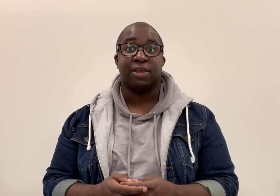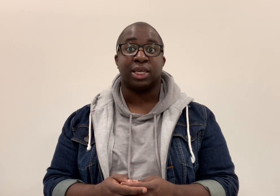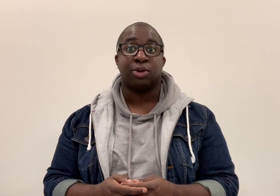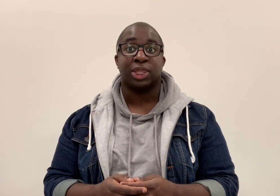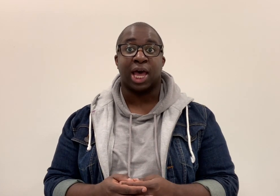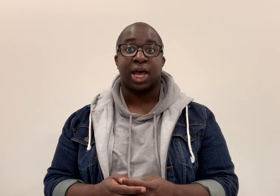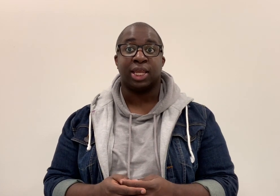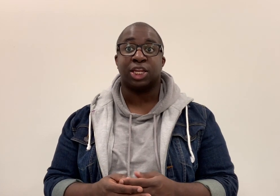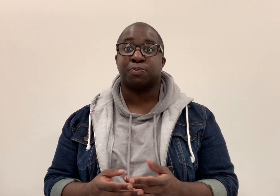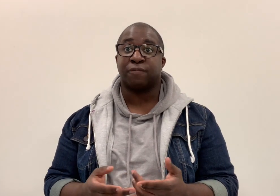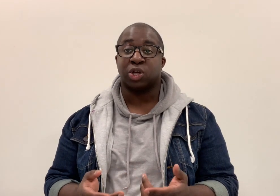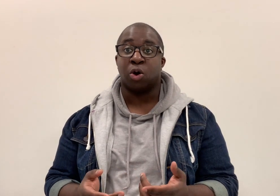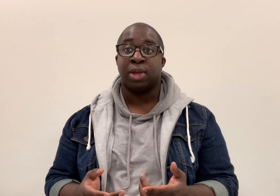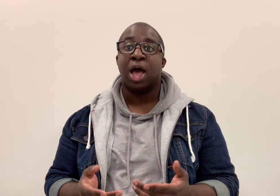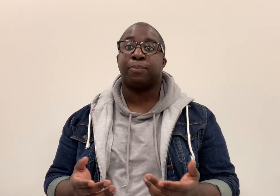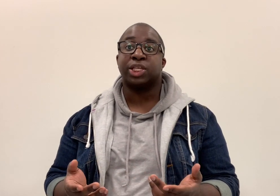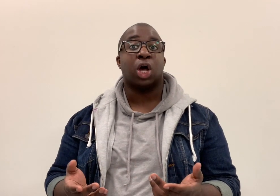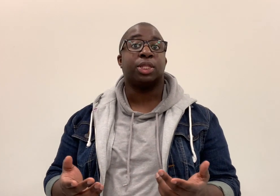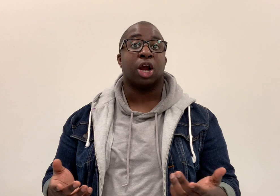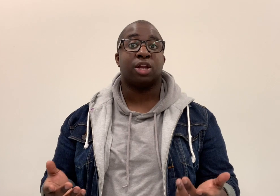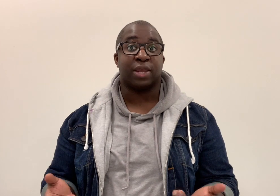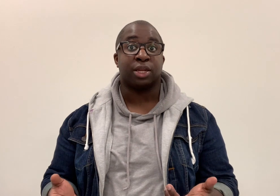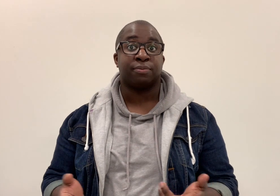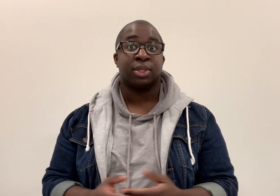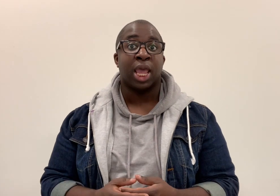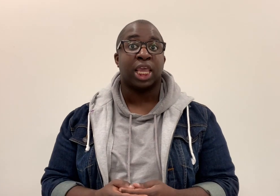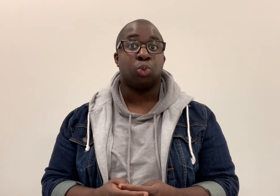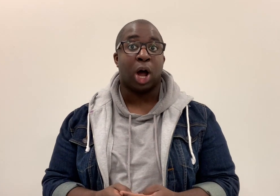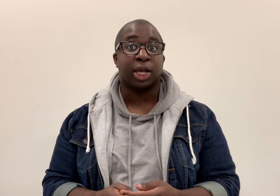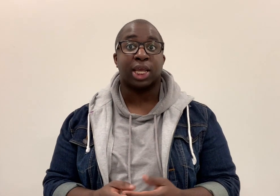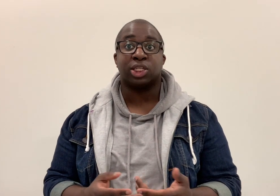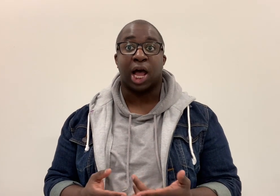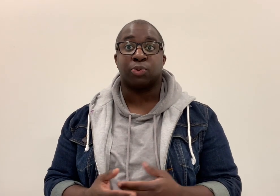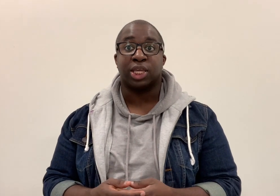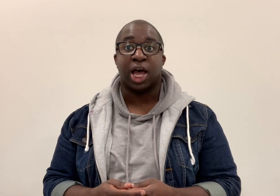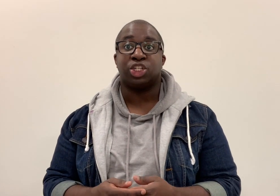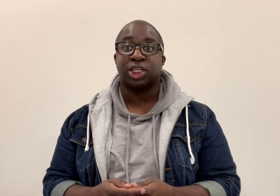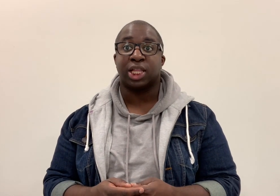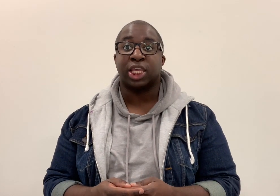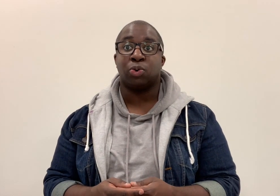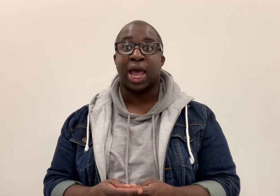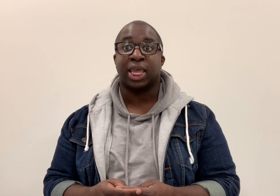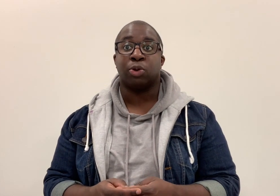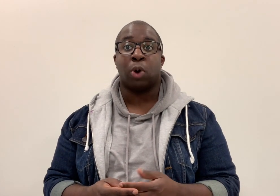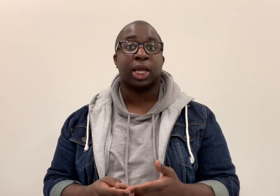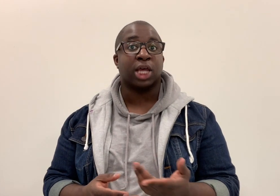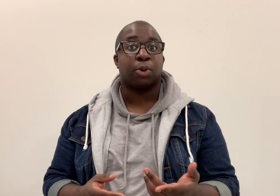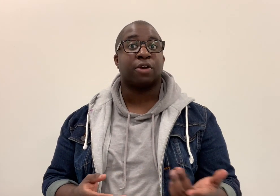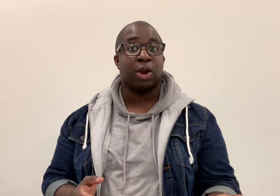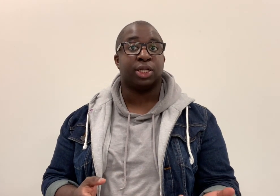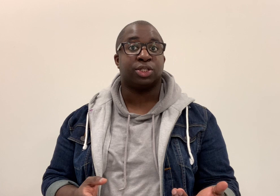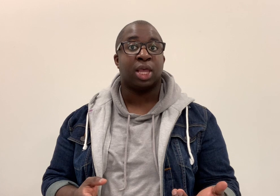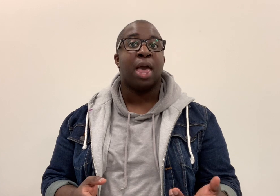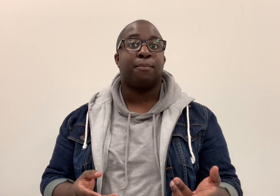did love living with God in his perfect home, a place called the Garden of Eden. He walked and talked with God, just like you and I can walk and